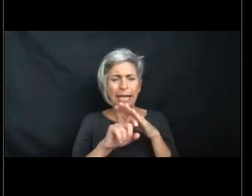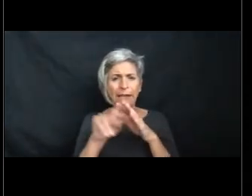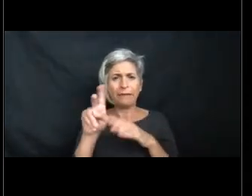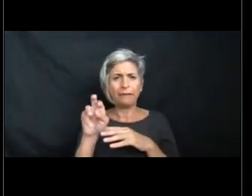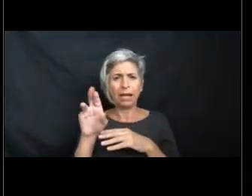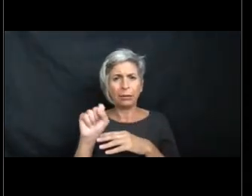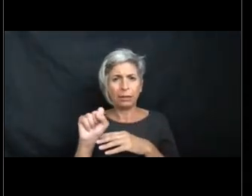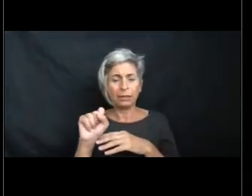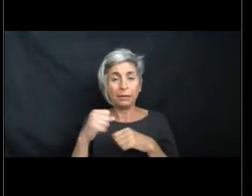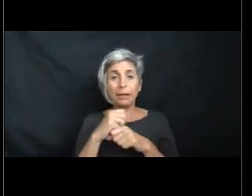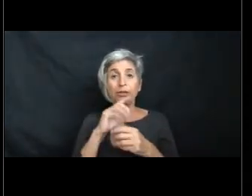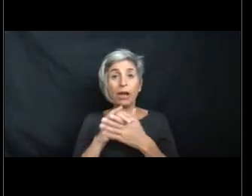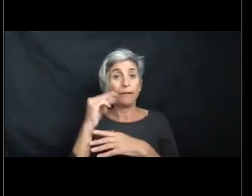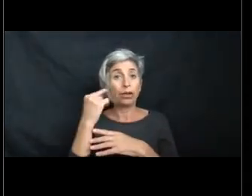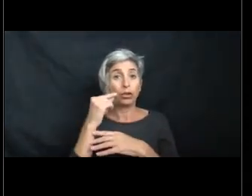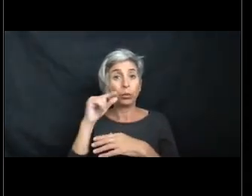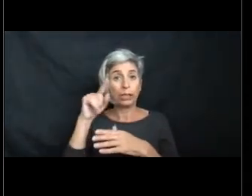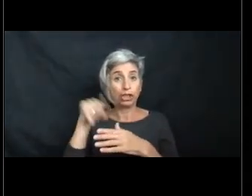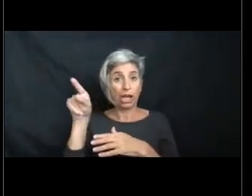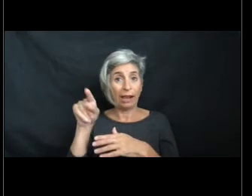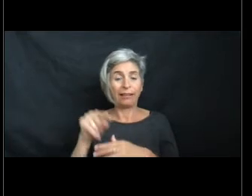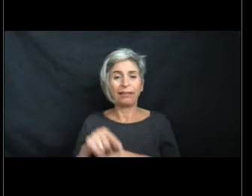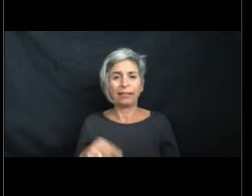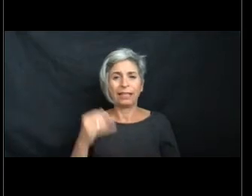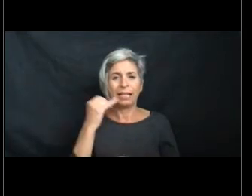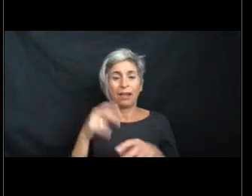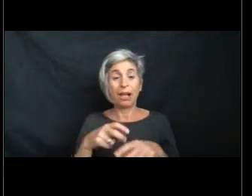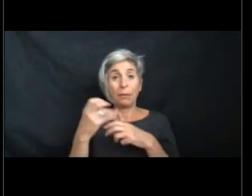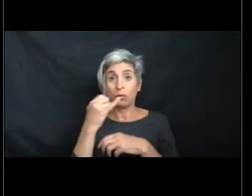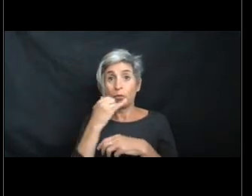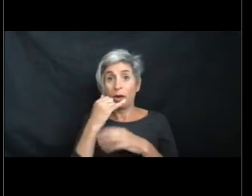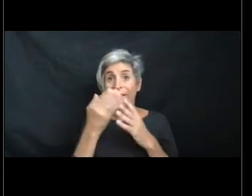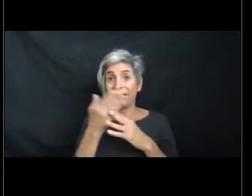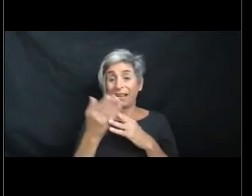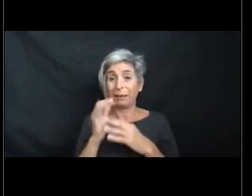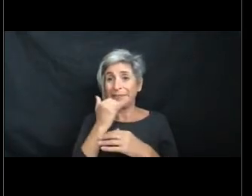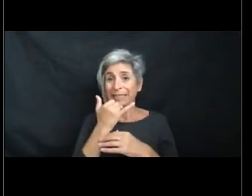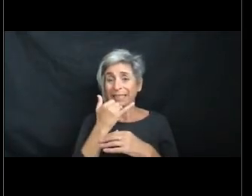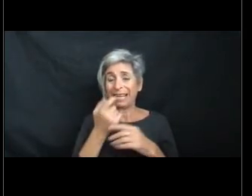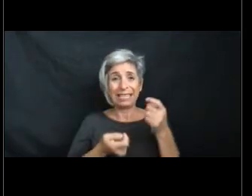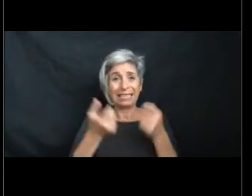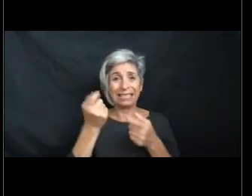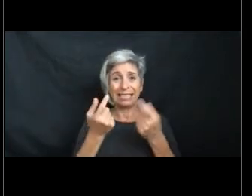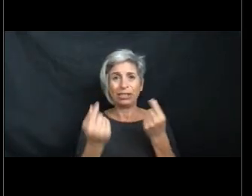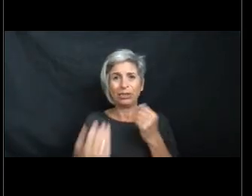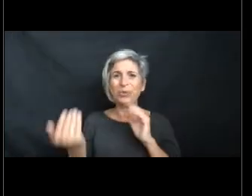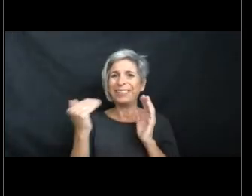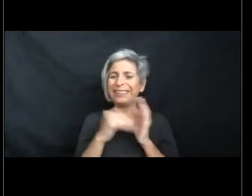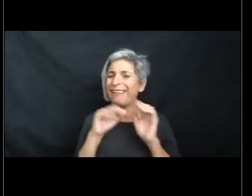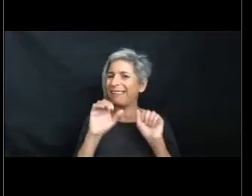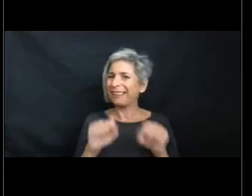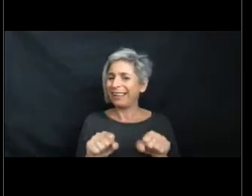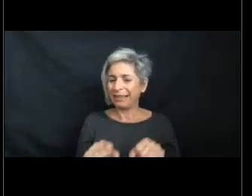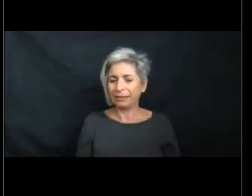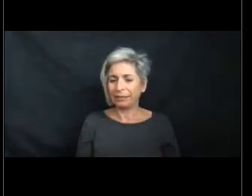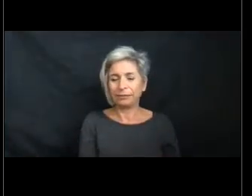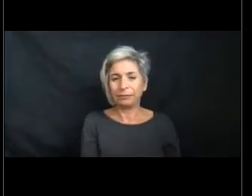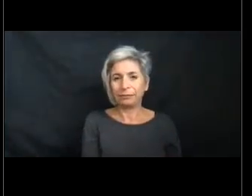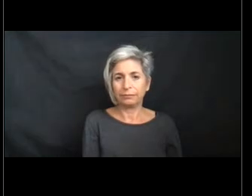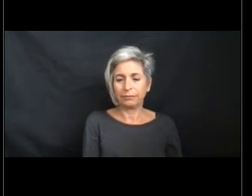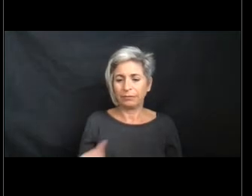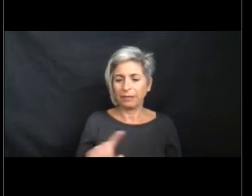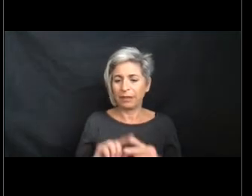mark. If I uploaded the wrong file by mistake, I can delete and do it again. And then I can